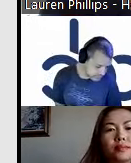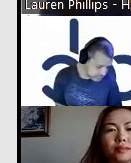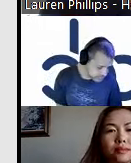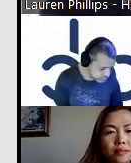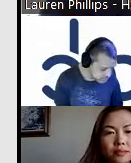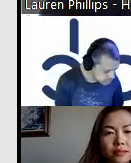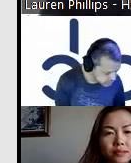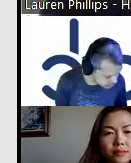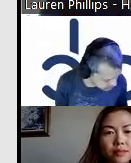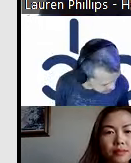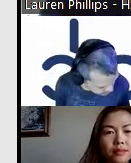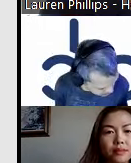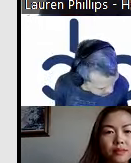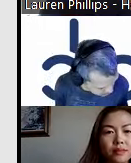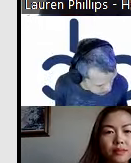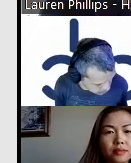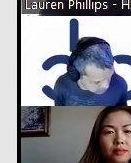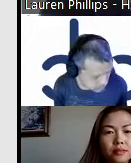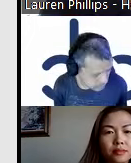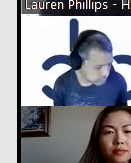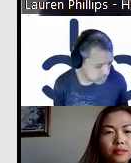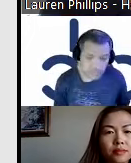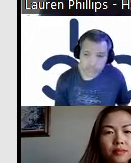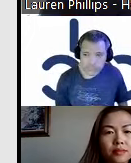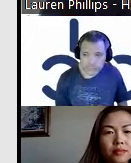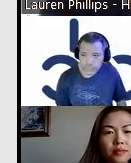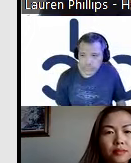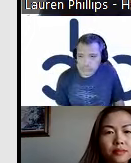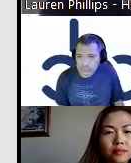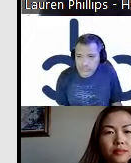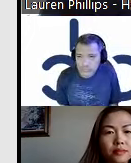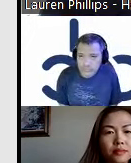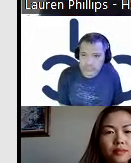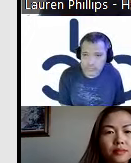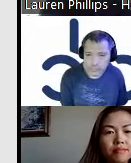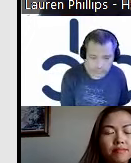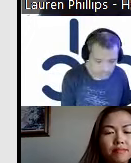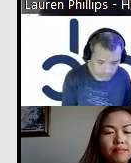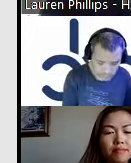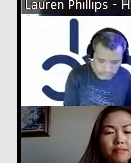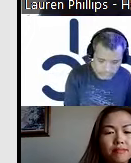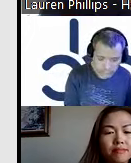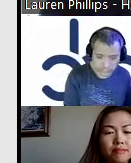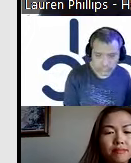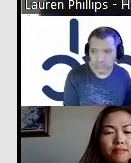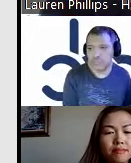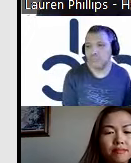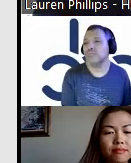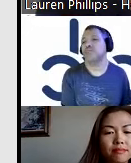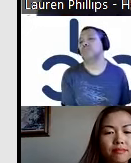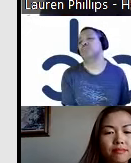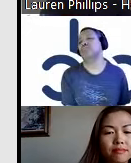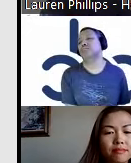But yes, I agree with you. I've had issues with, but like Medicaid, surprisingly, once you have to learn to do billing, which is really